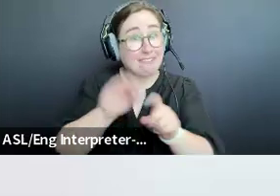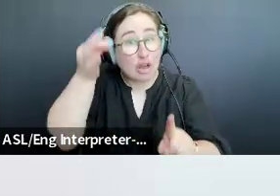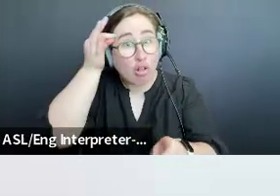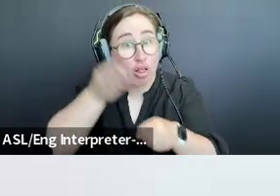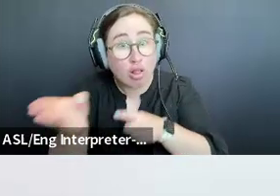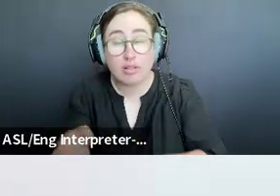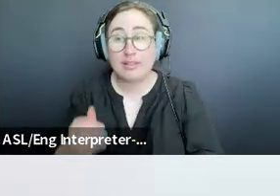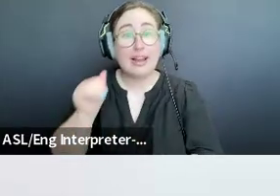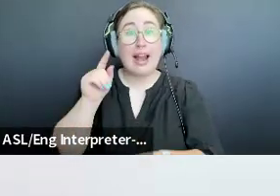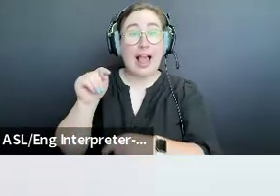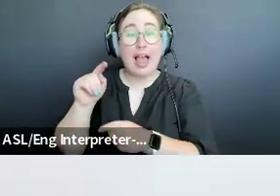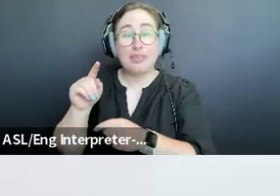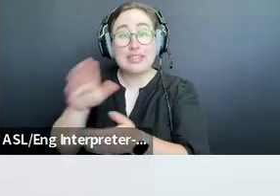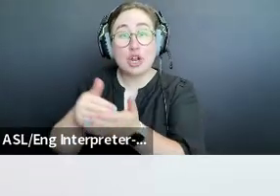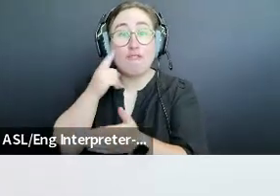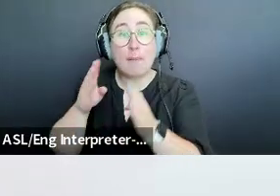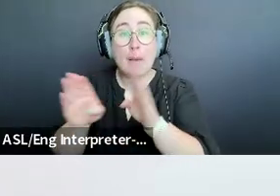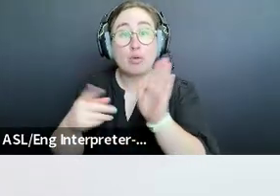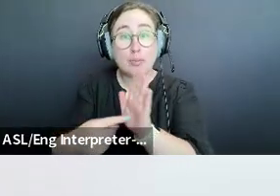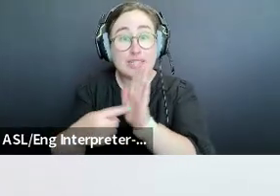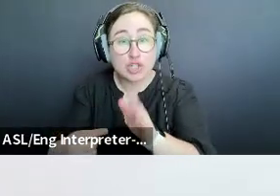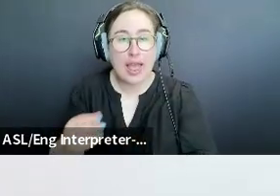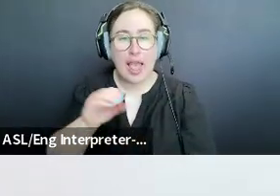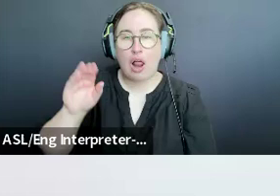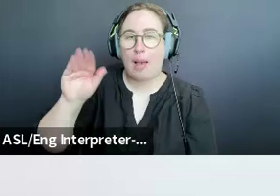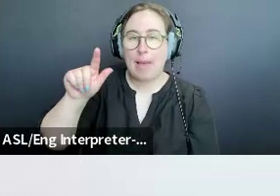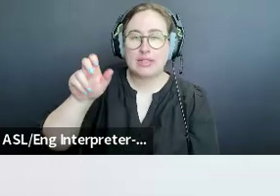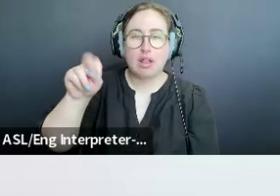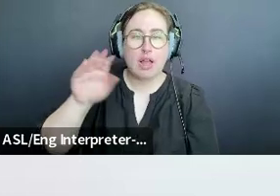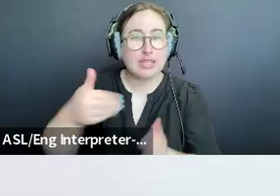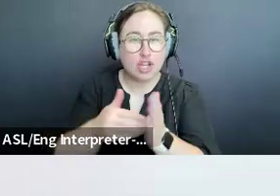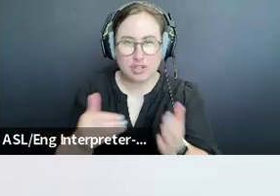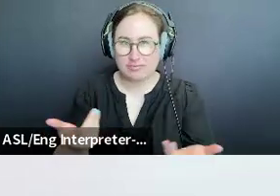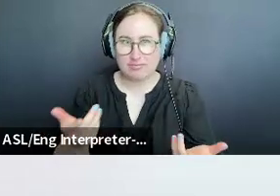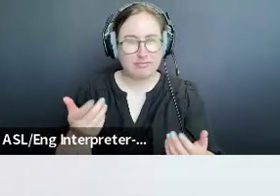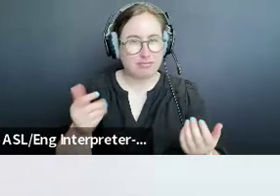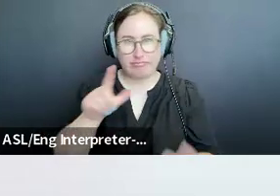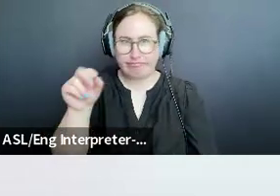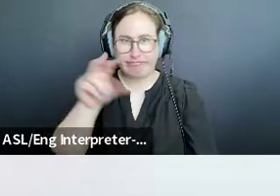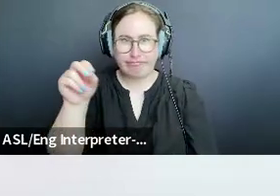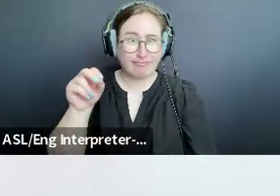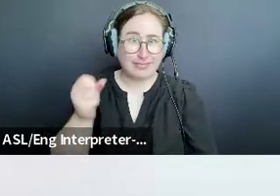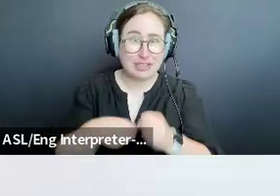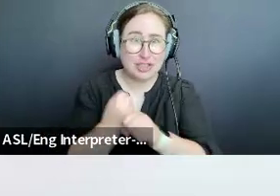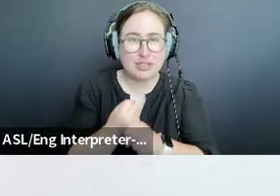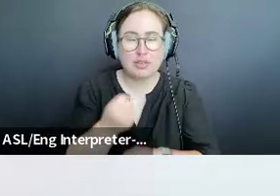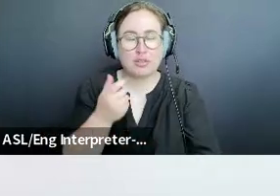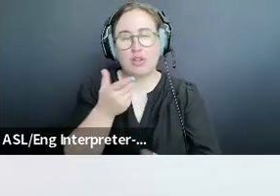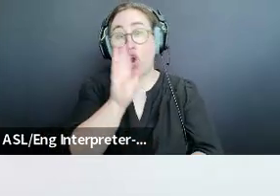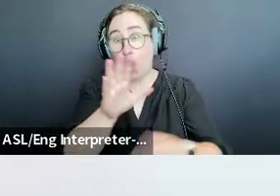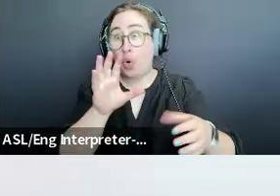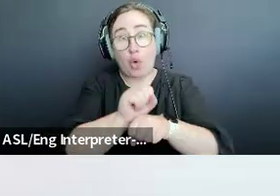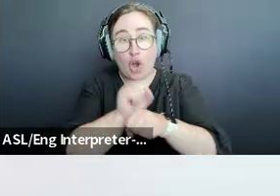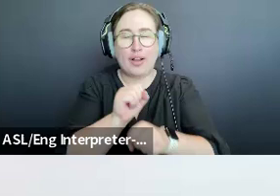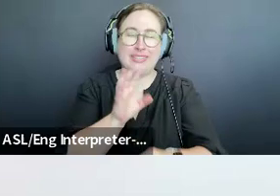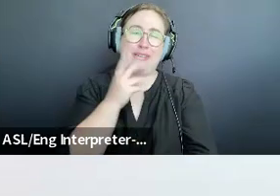at the Center for Public Representation, and at the Bazelon Center over several decades speak for themselves. It